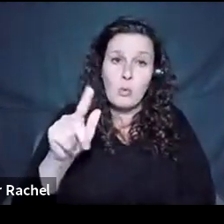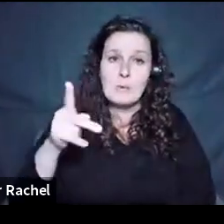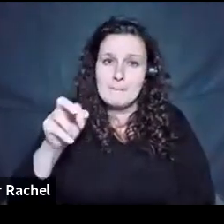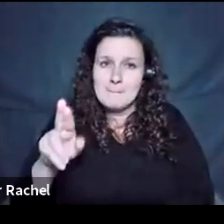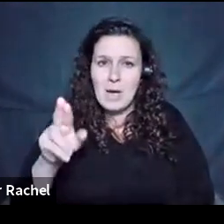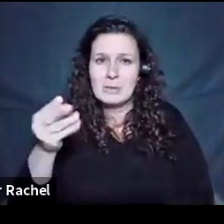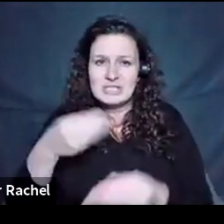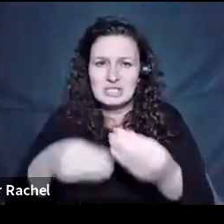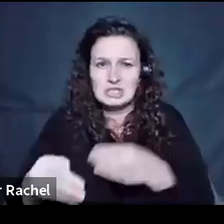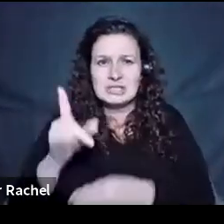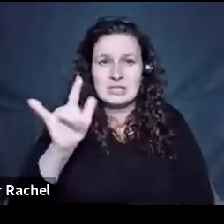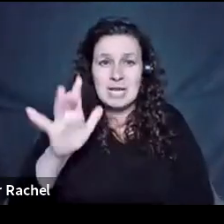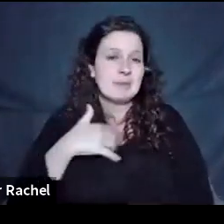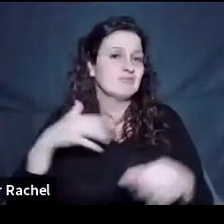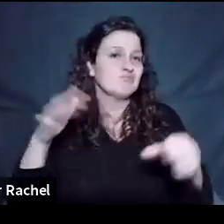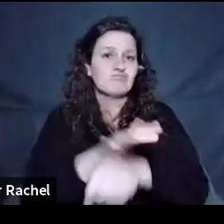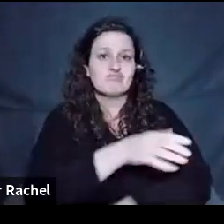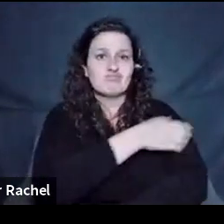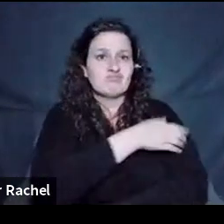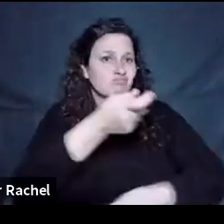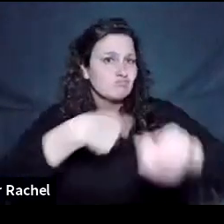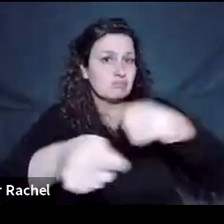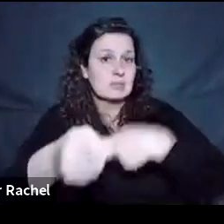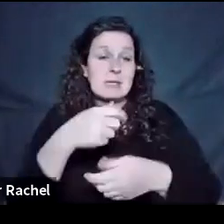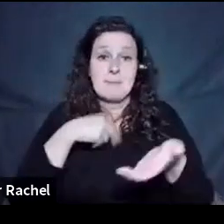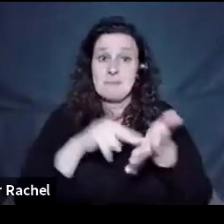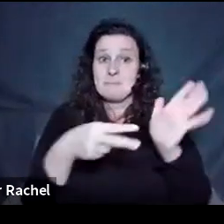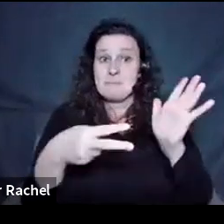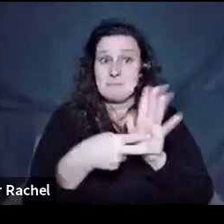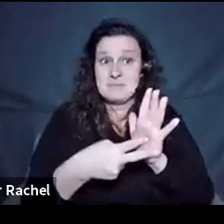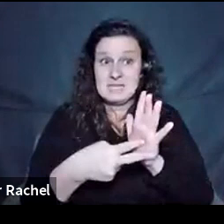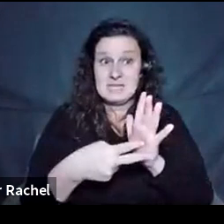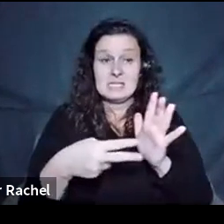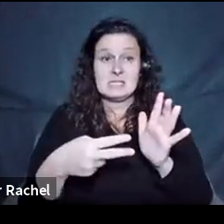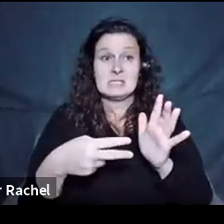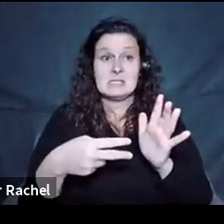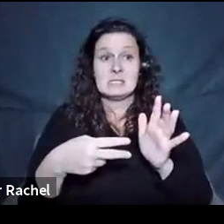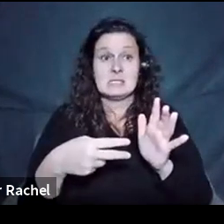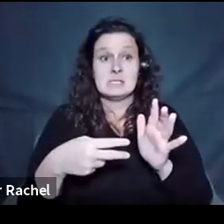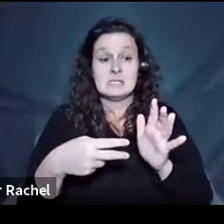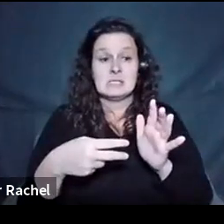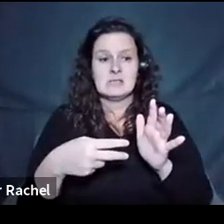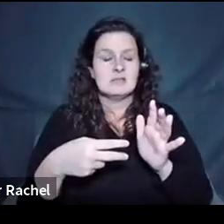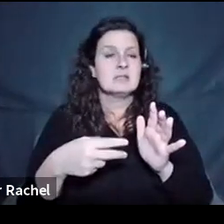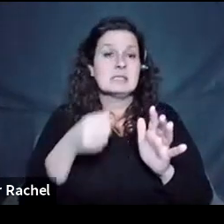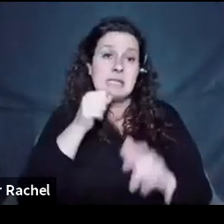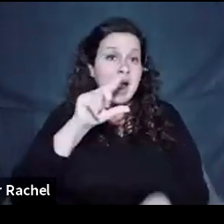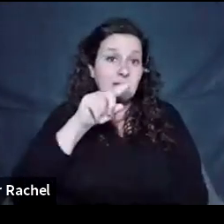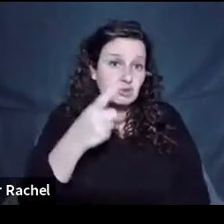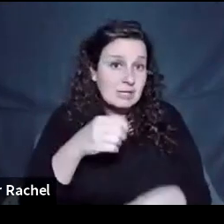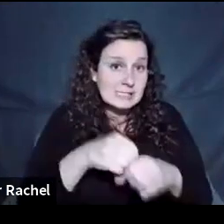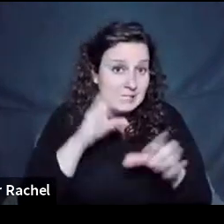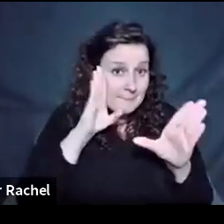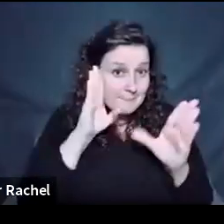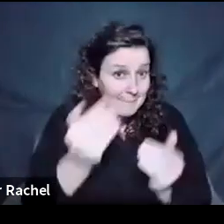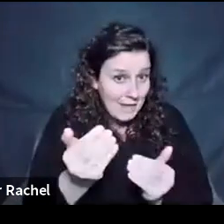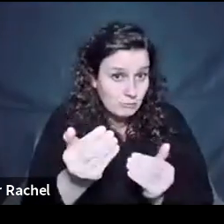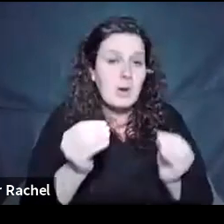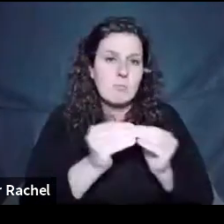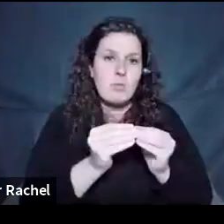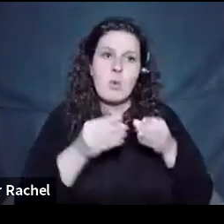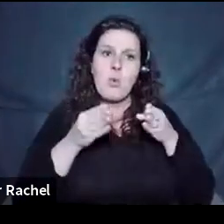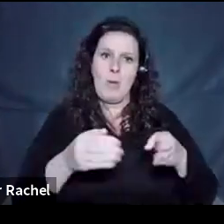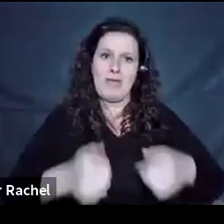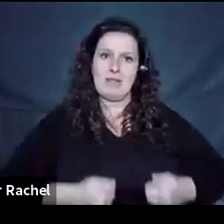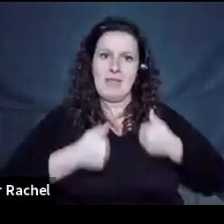So that's basically taking the play, you know, taking it out of the bedroom, and it's more of a way of life for me.